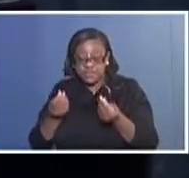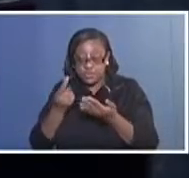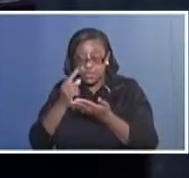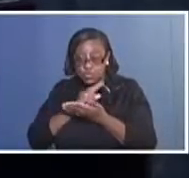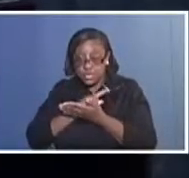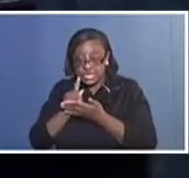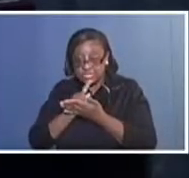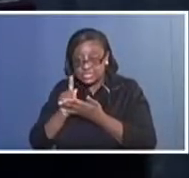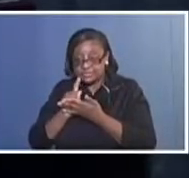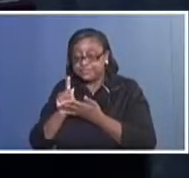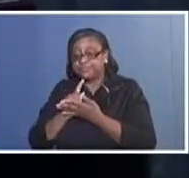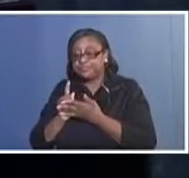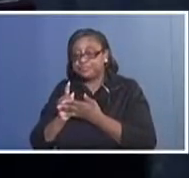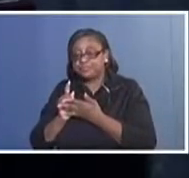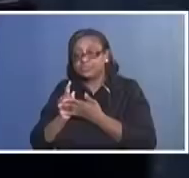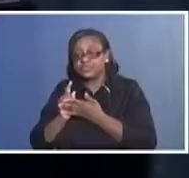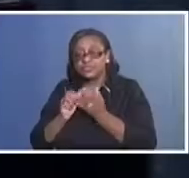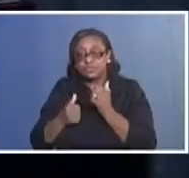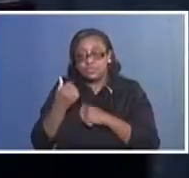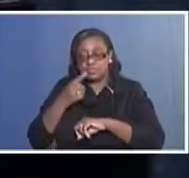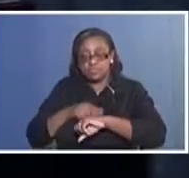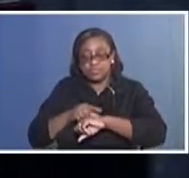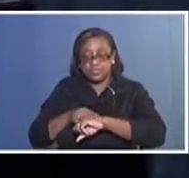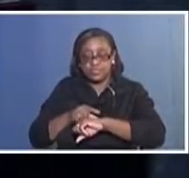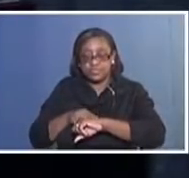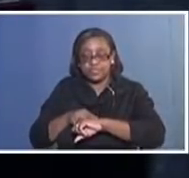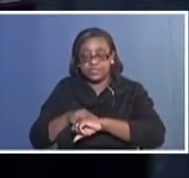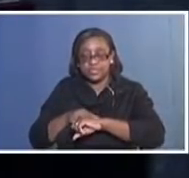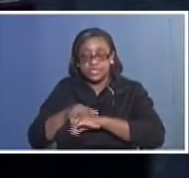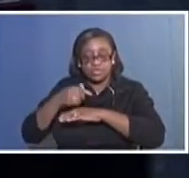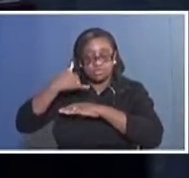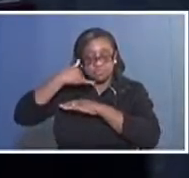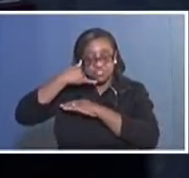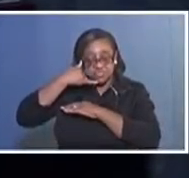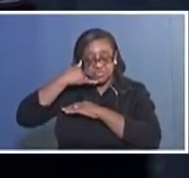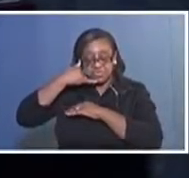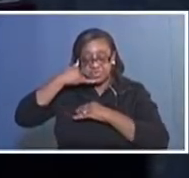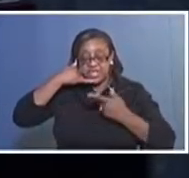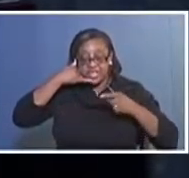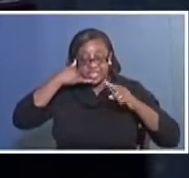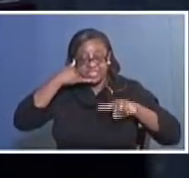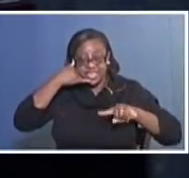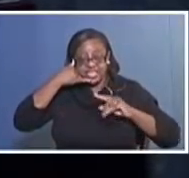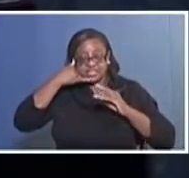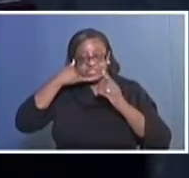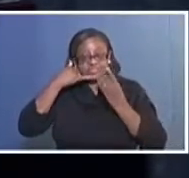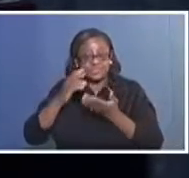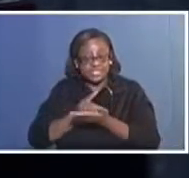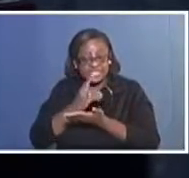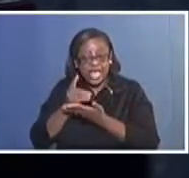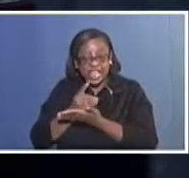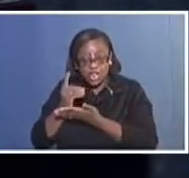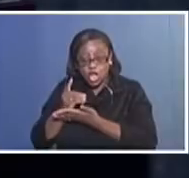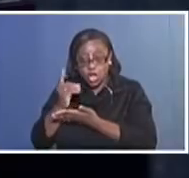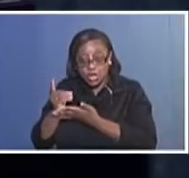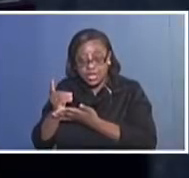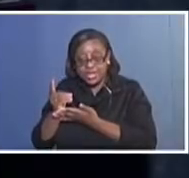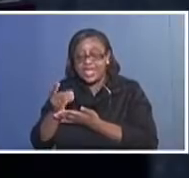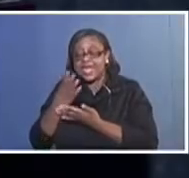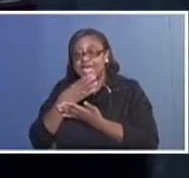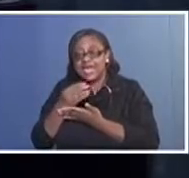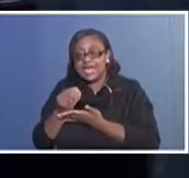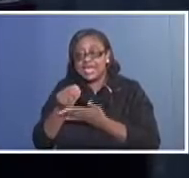weeks, in most instances, it took a phone call and then some dialogue, and then we were able